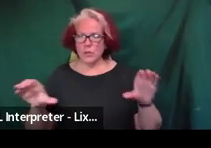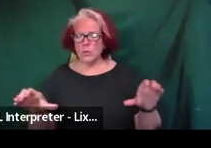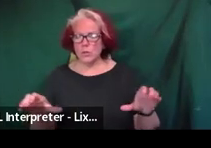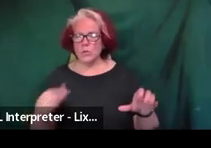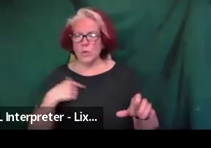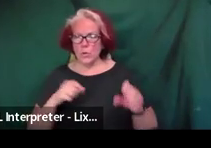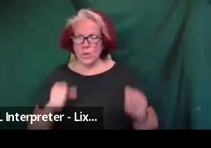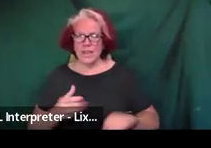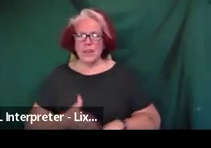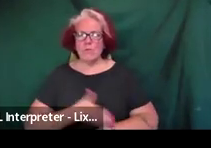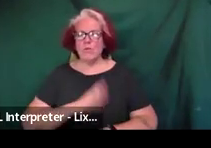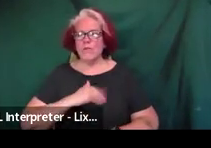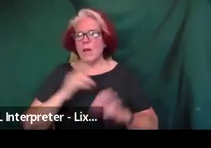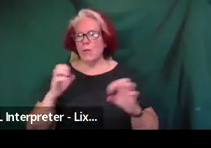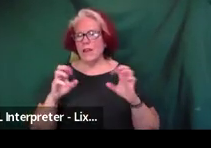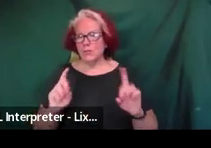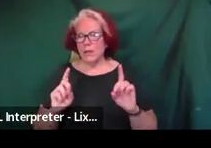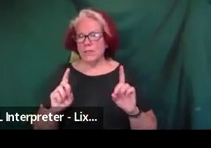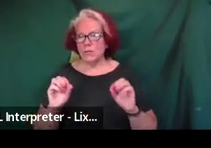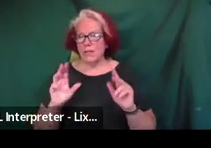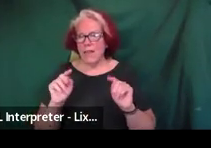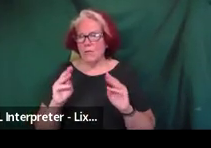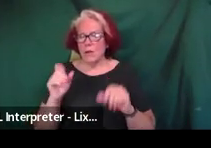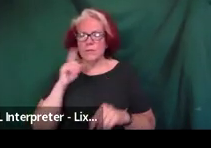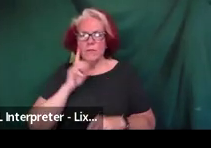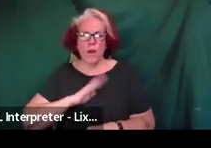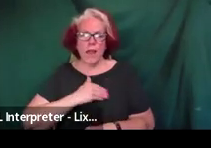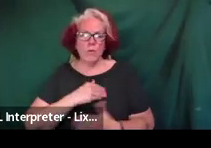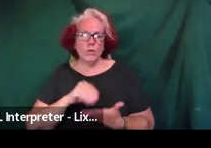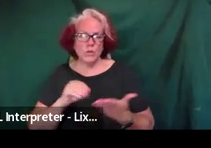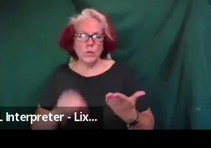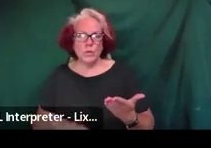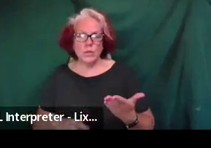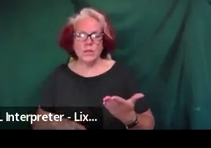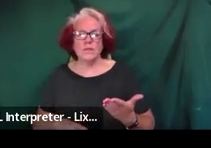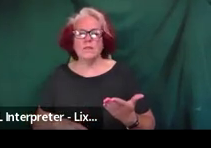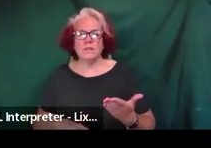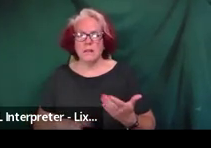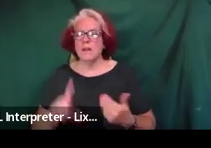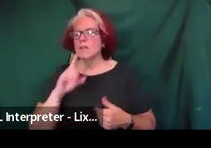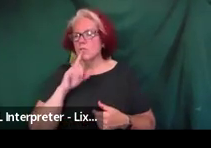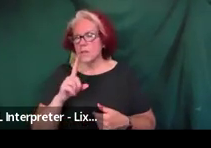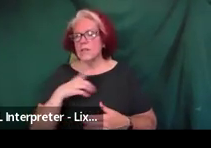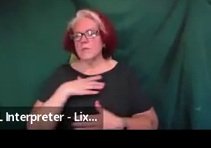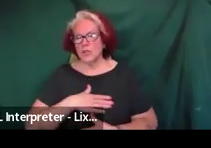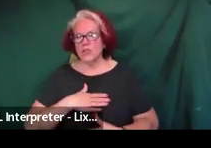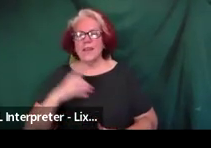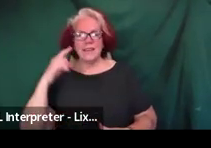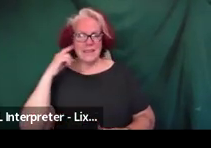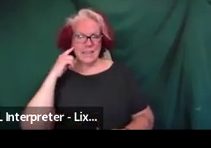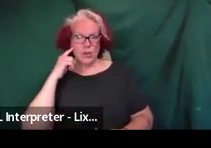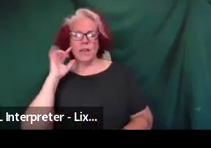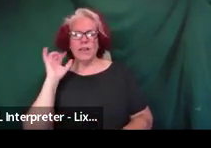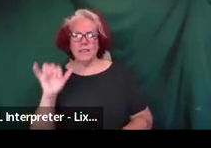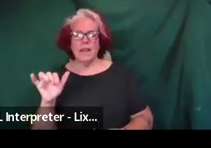our educational outcomes for our students ultimately. So I really appreciate hearing that